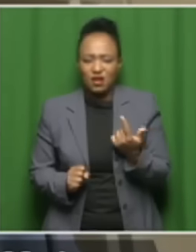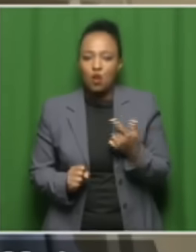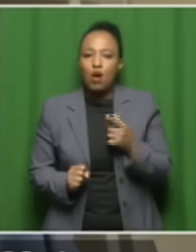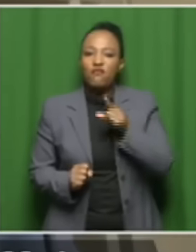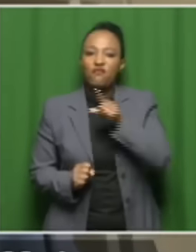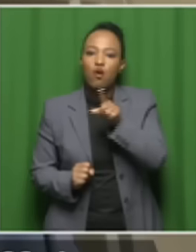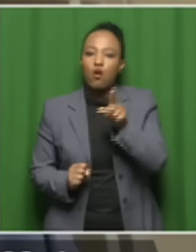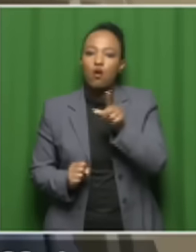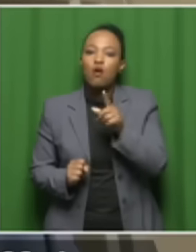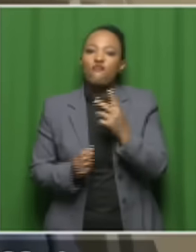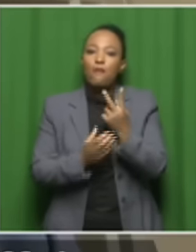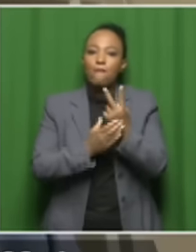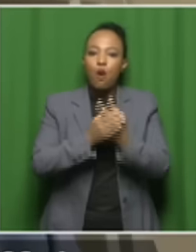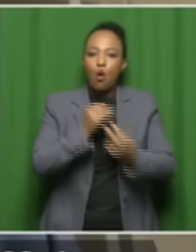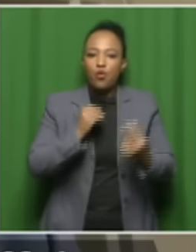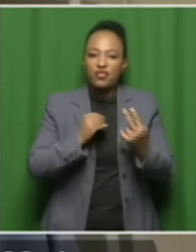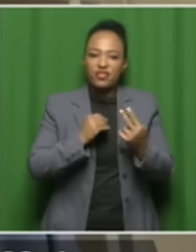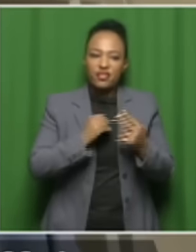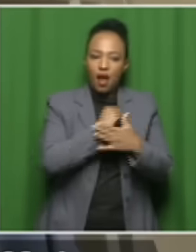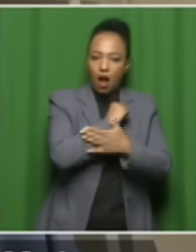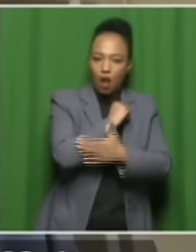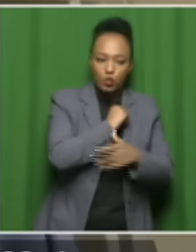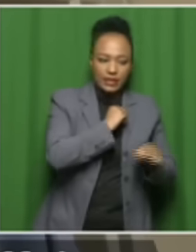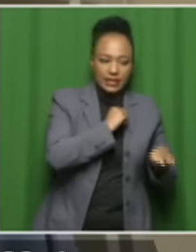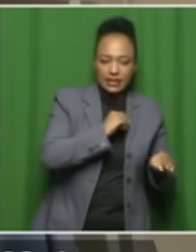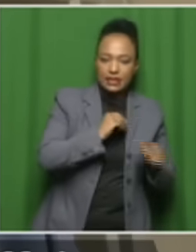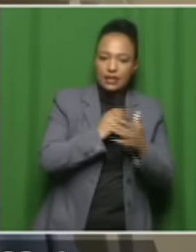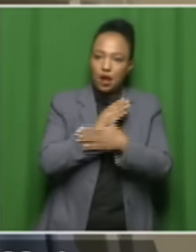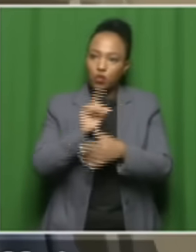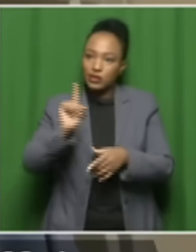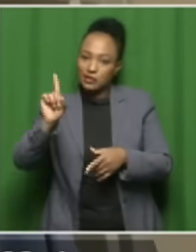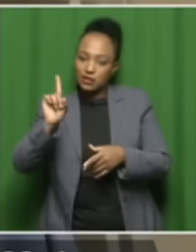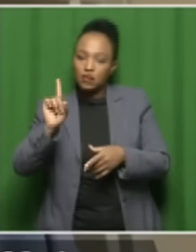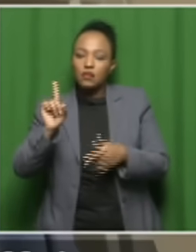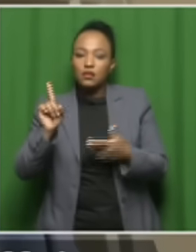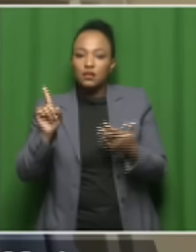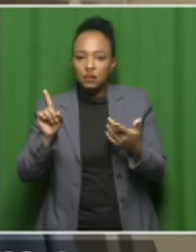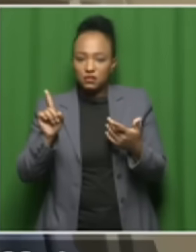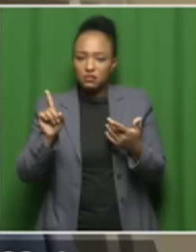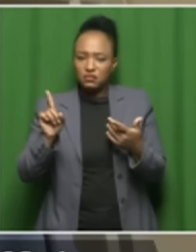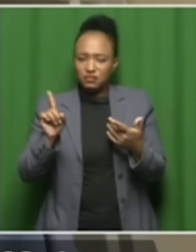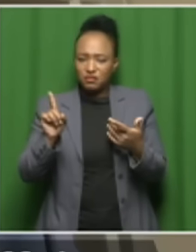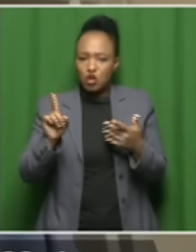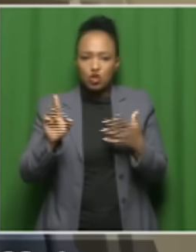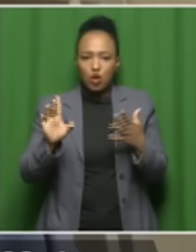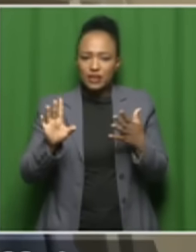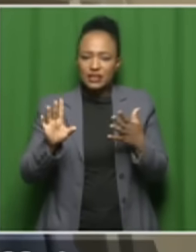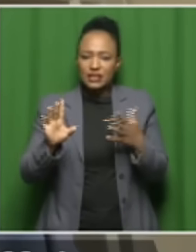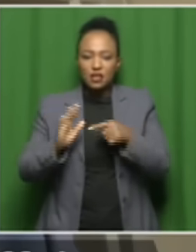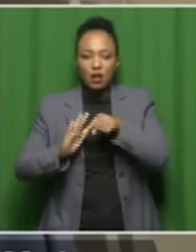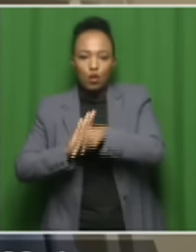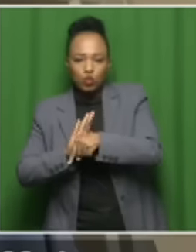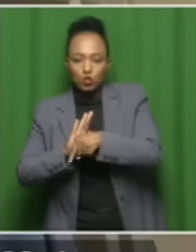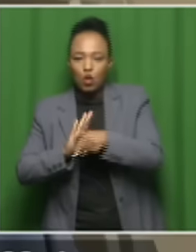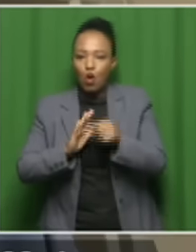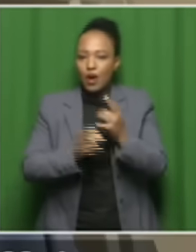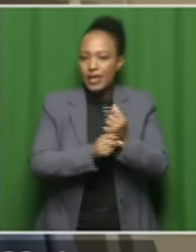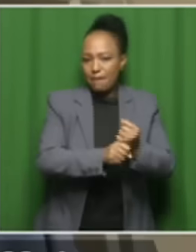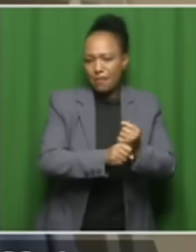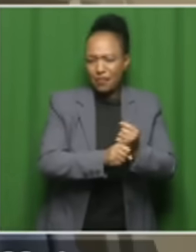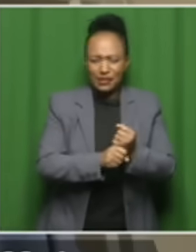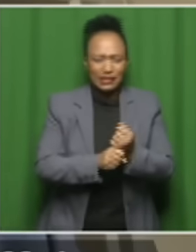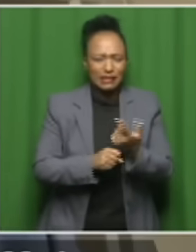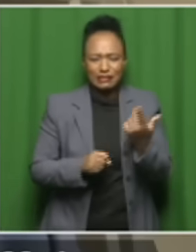and those who don't should not forfeit their nationality. So they argued that it's just completely